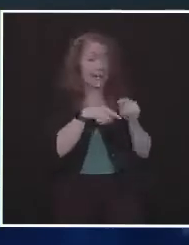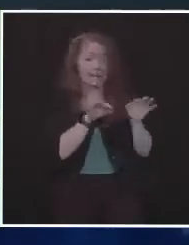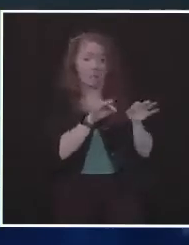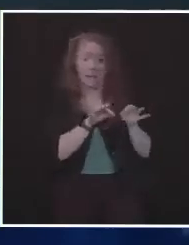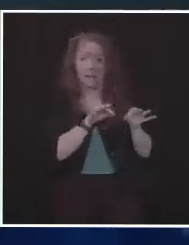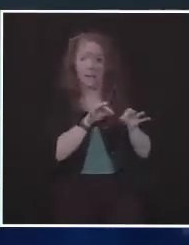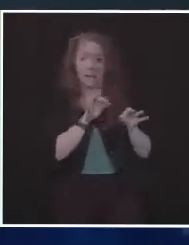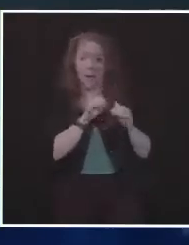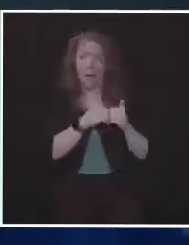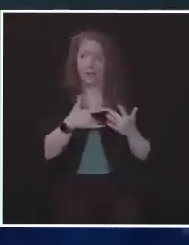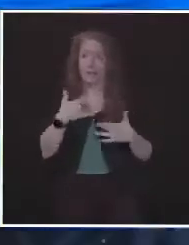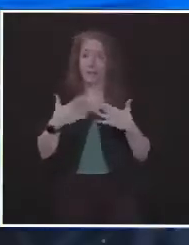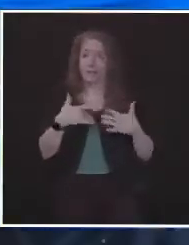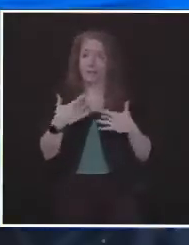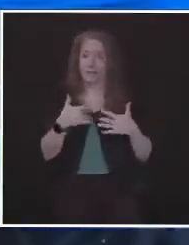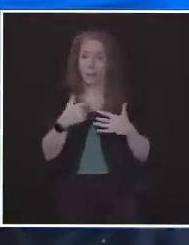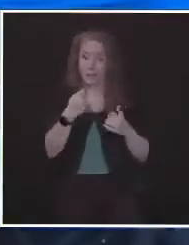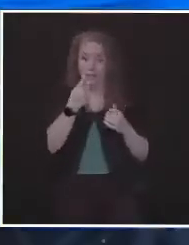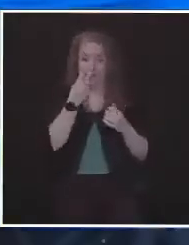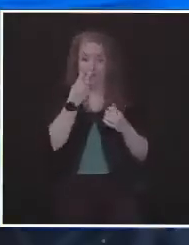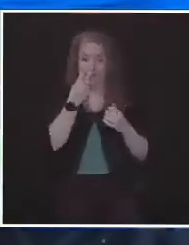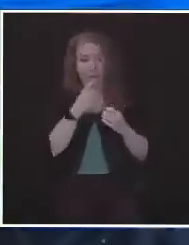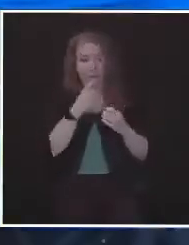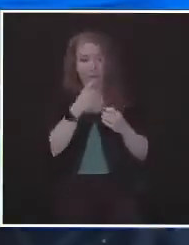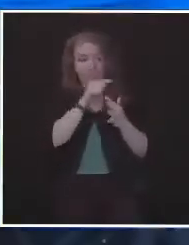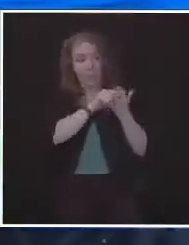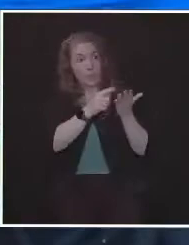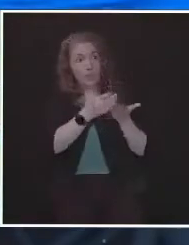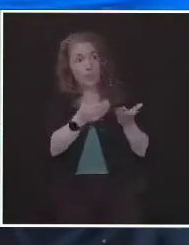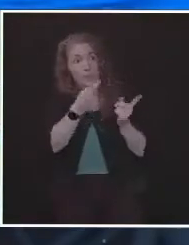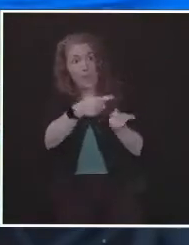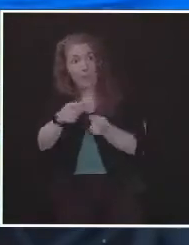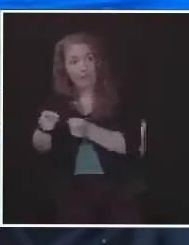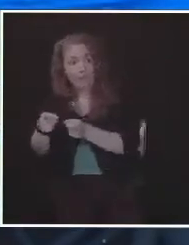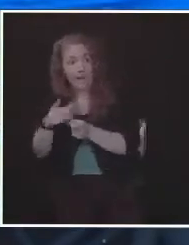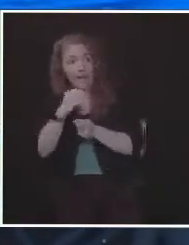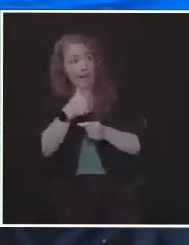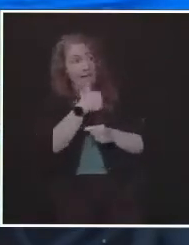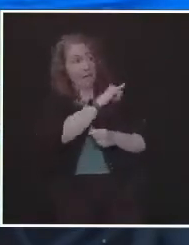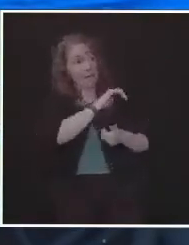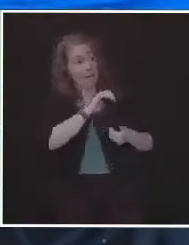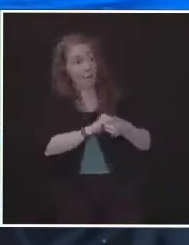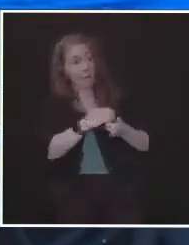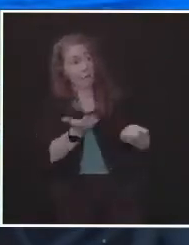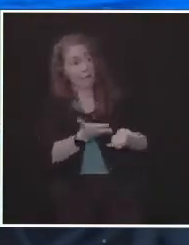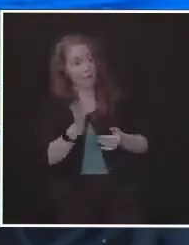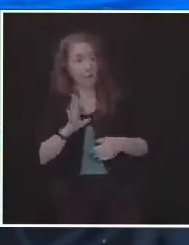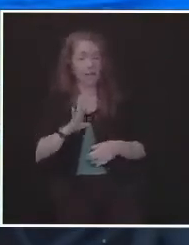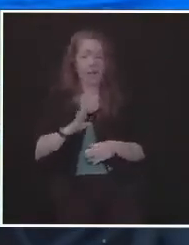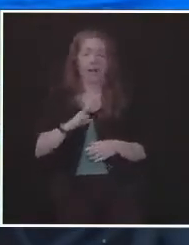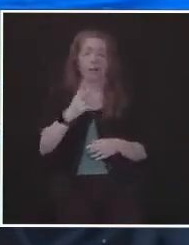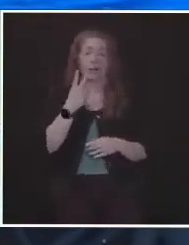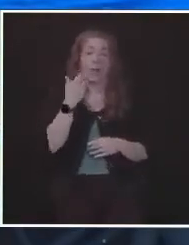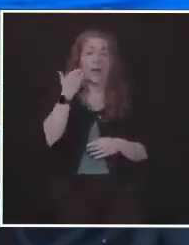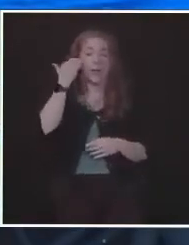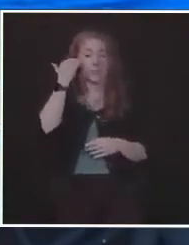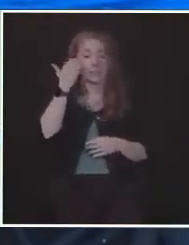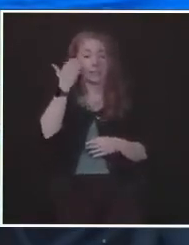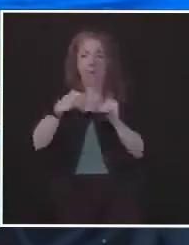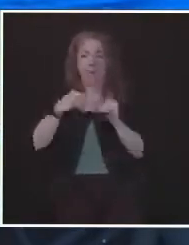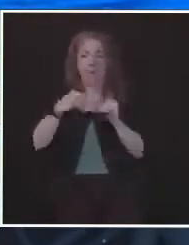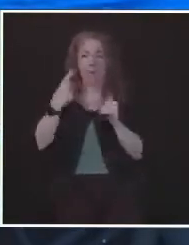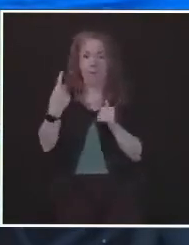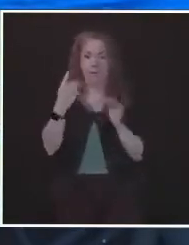to have a partner here. I keep thinking 2 heads are better than 1, and this is going to be a lot of fun.